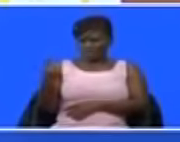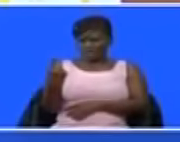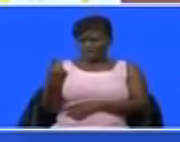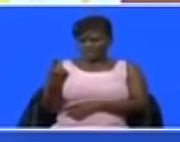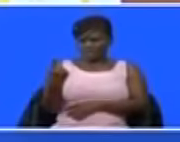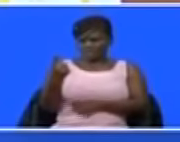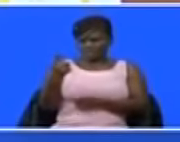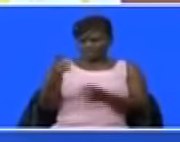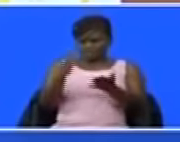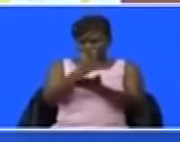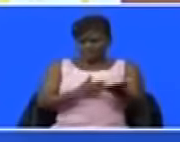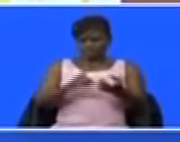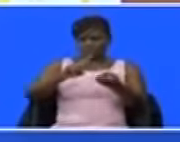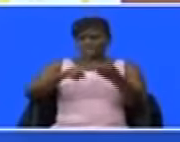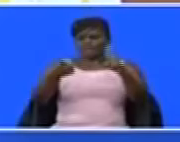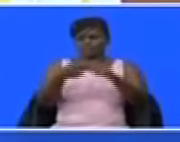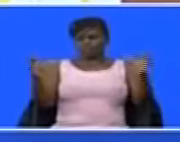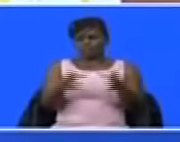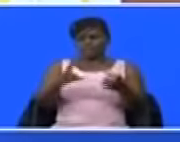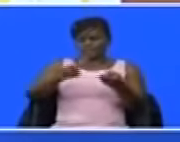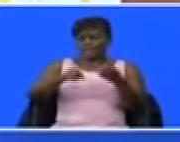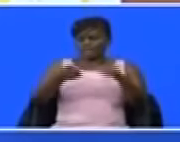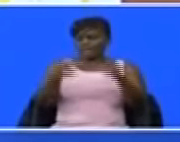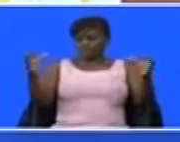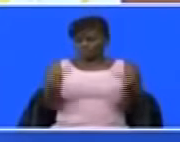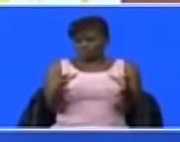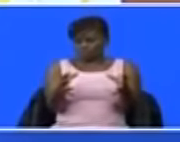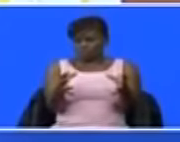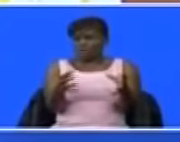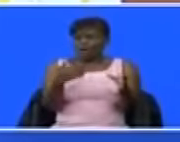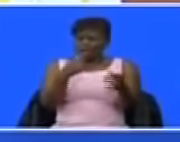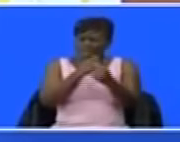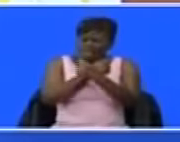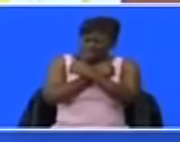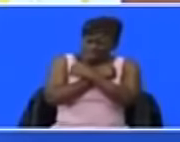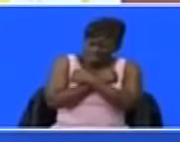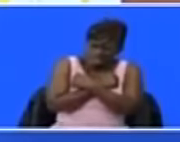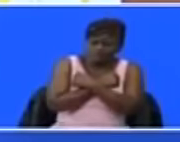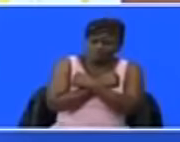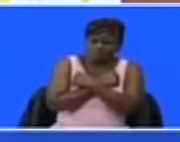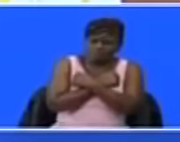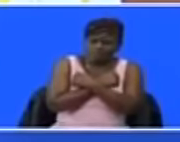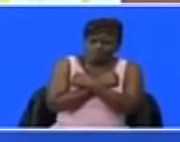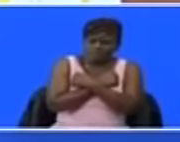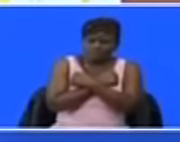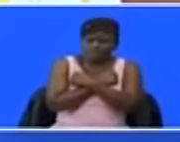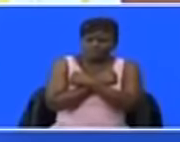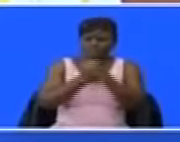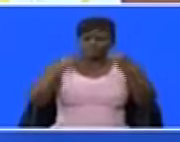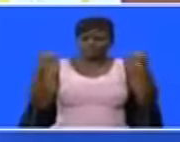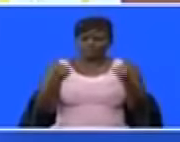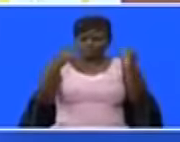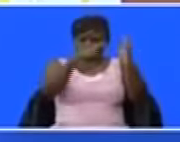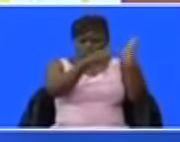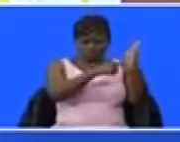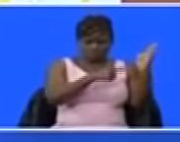Group. At Standard Group, we are very passionate about championing issues